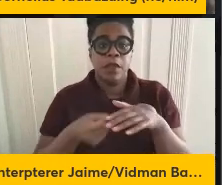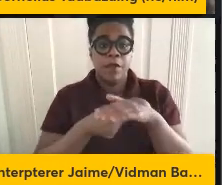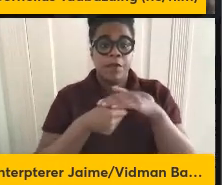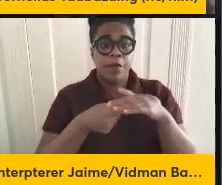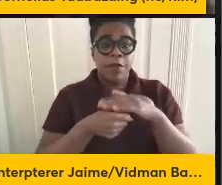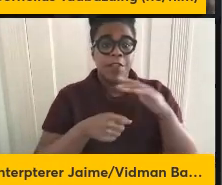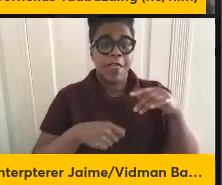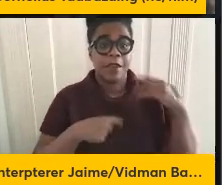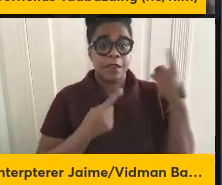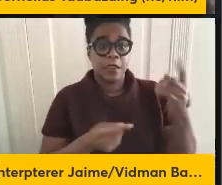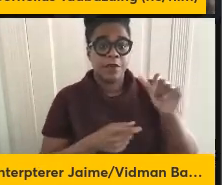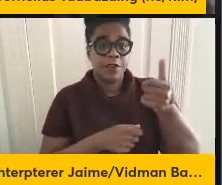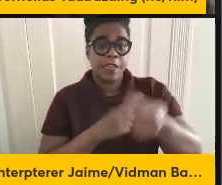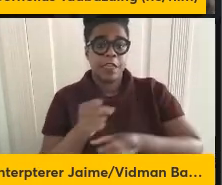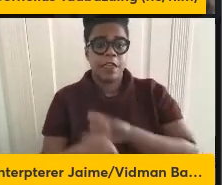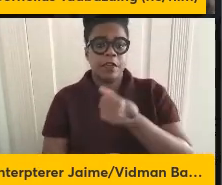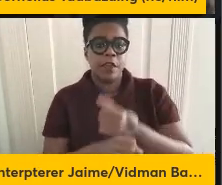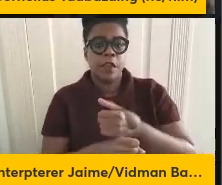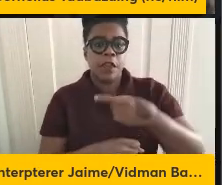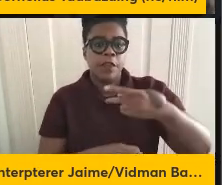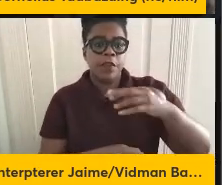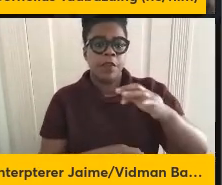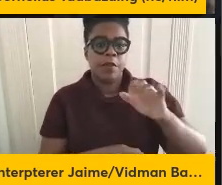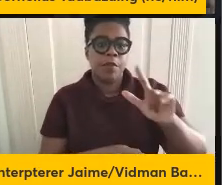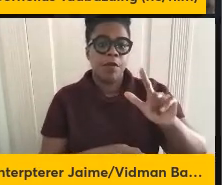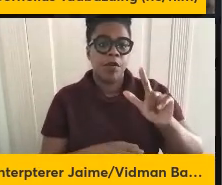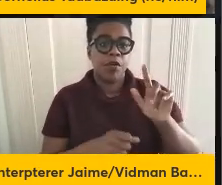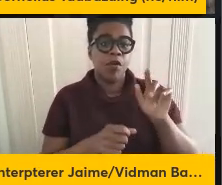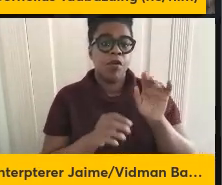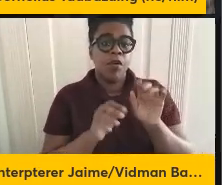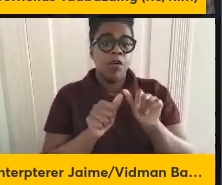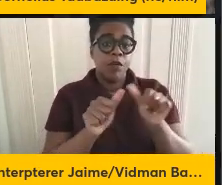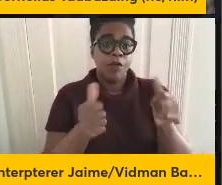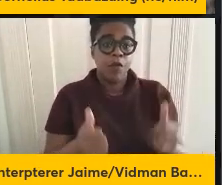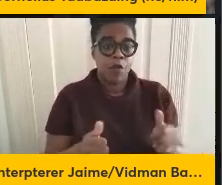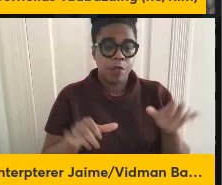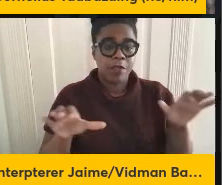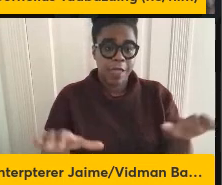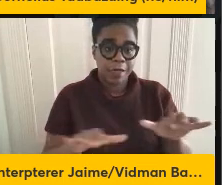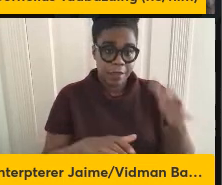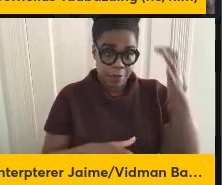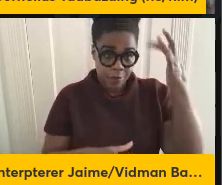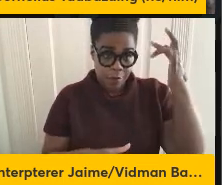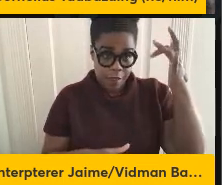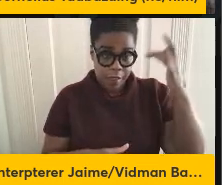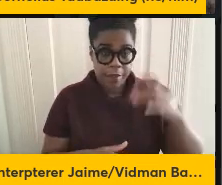that the pro form of caspase-1 was active. And the reason why this existed was because